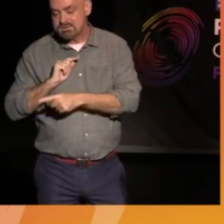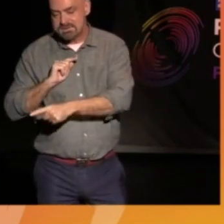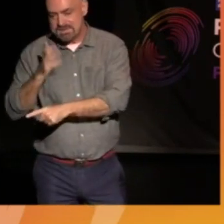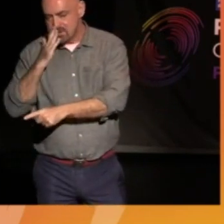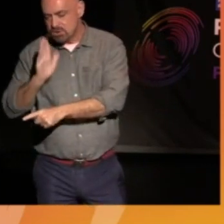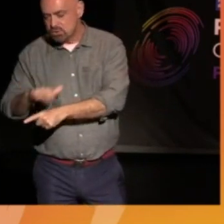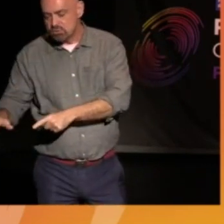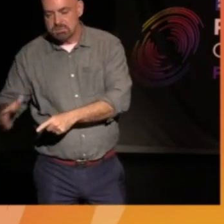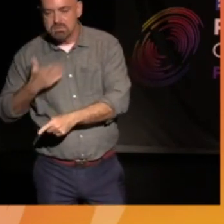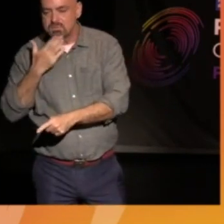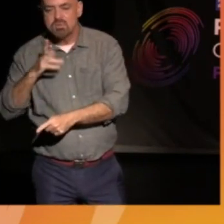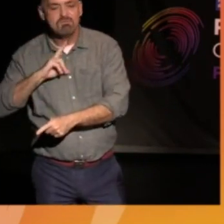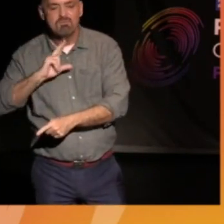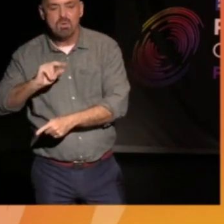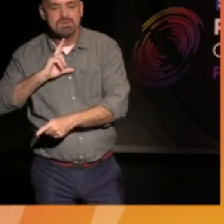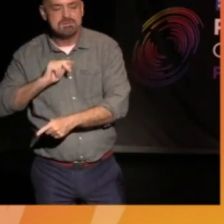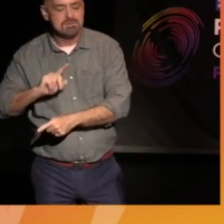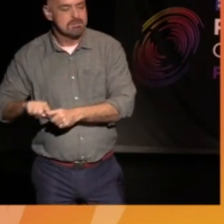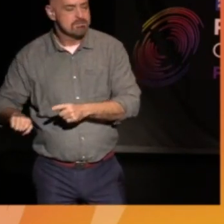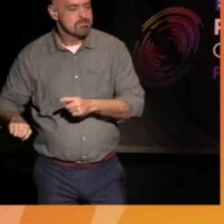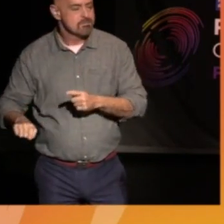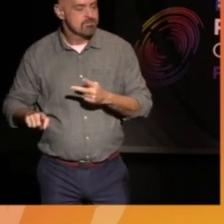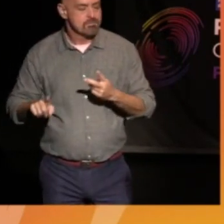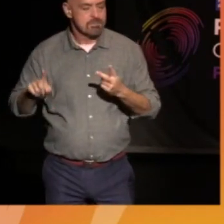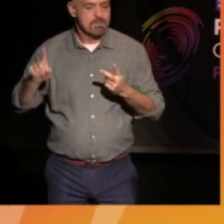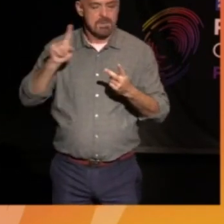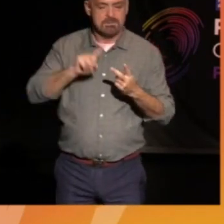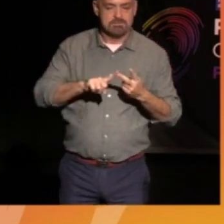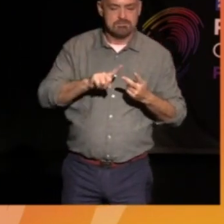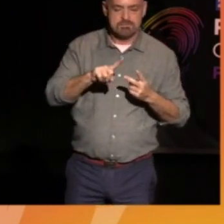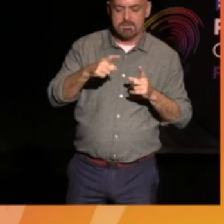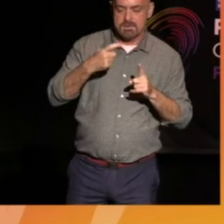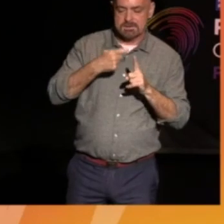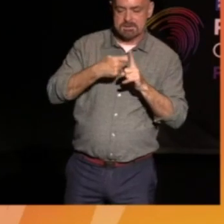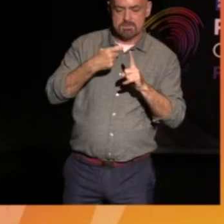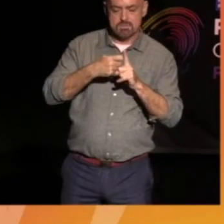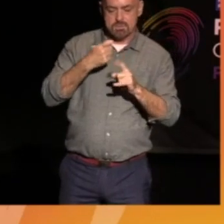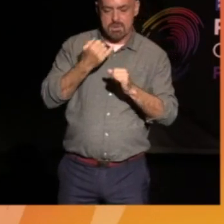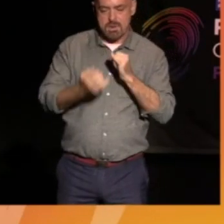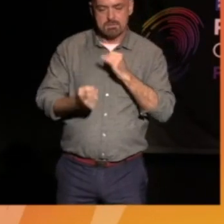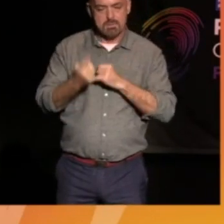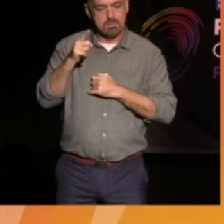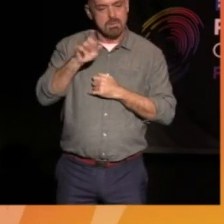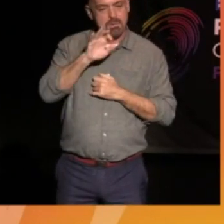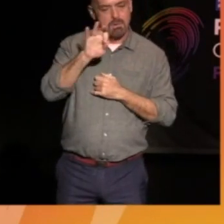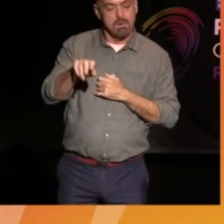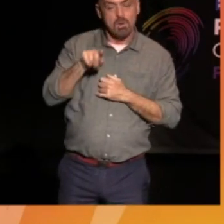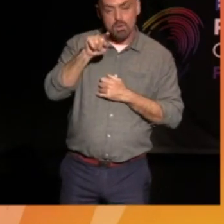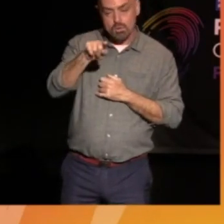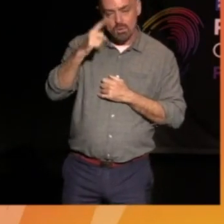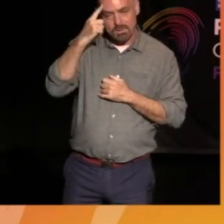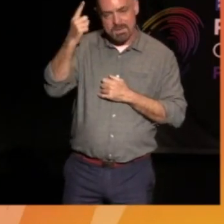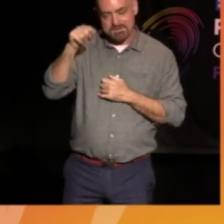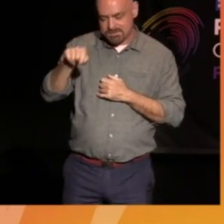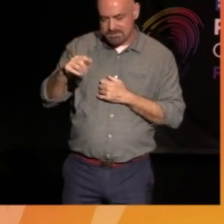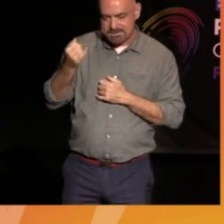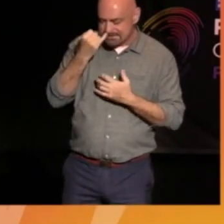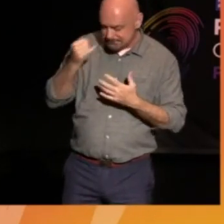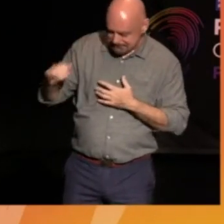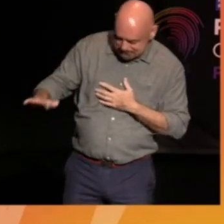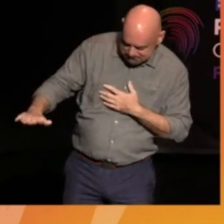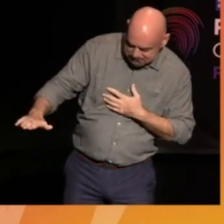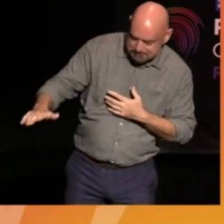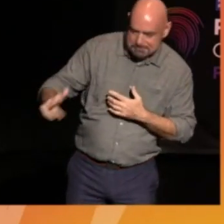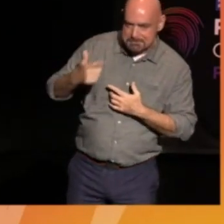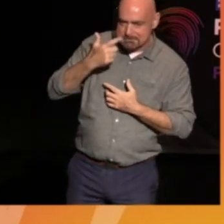in these situations. But I wanted to come back to you, Kinsu, because I can imagine you as a 6-year-old and a